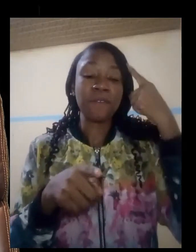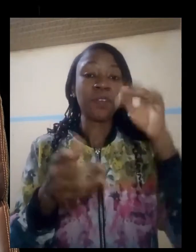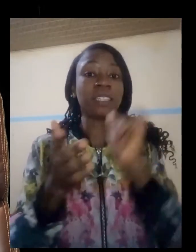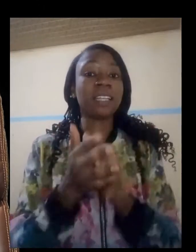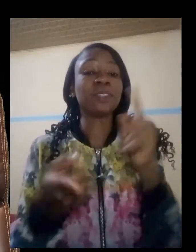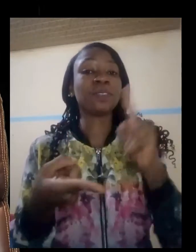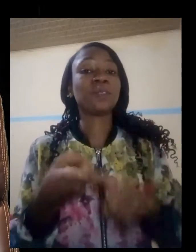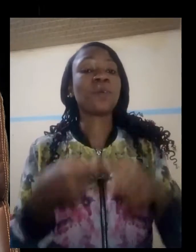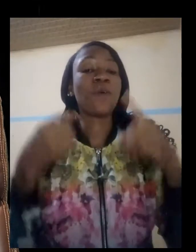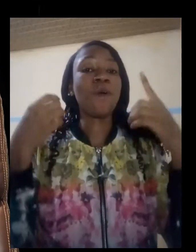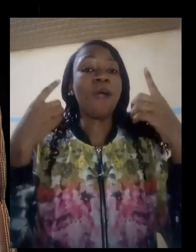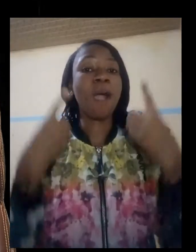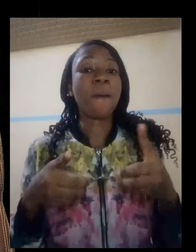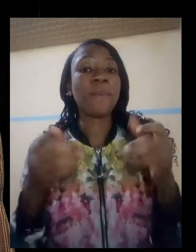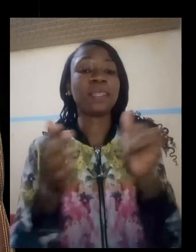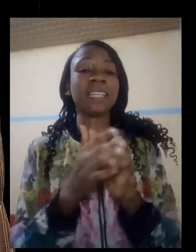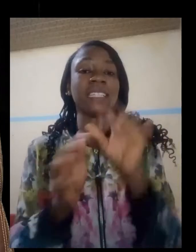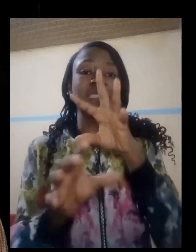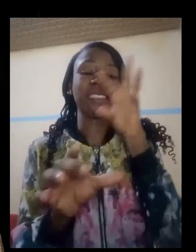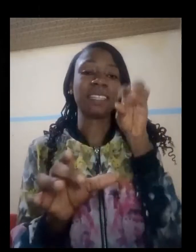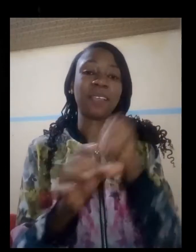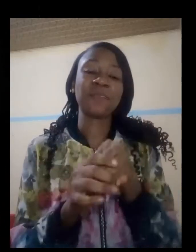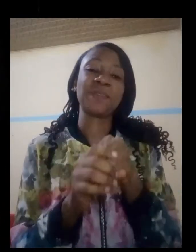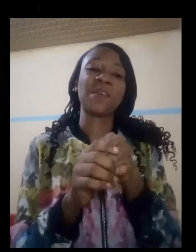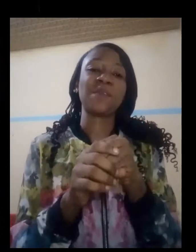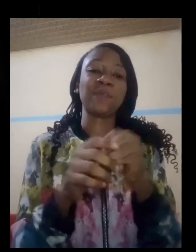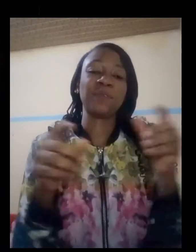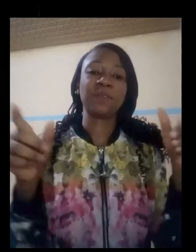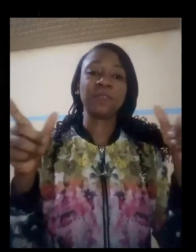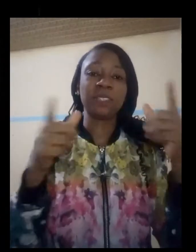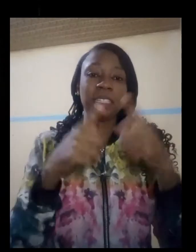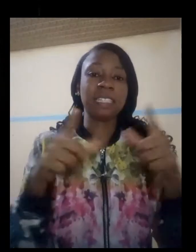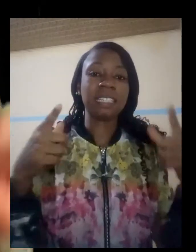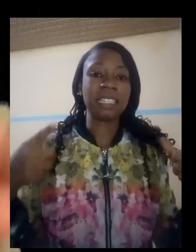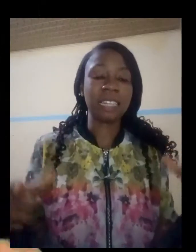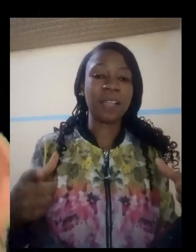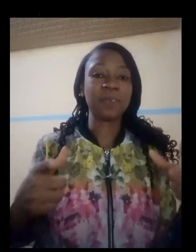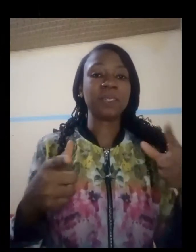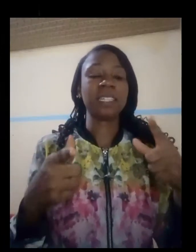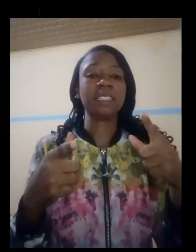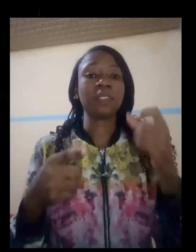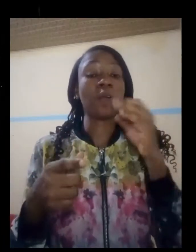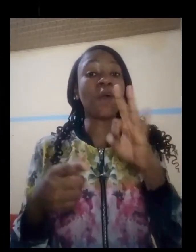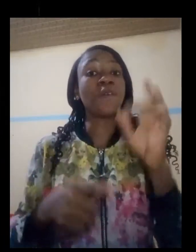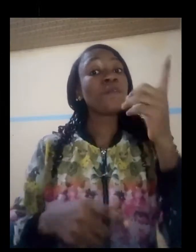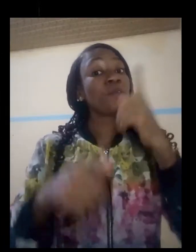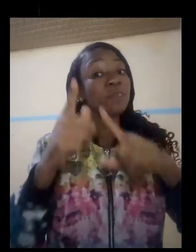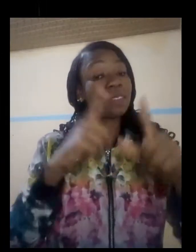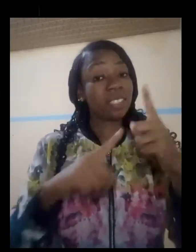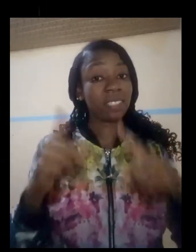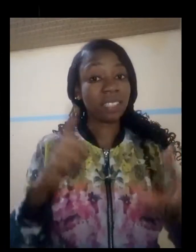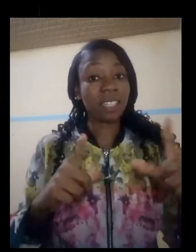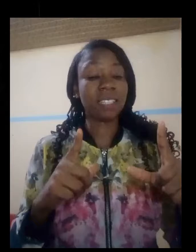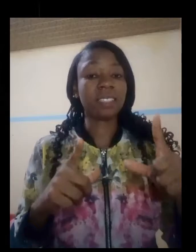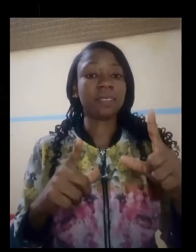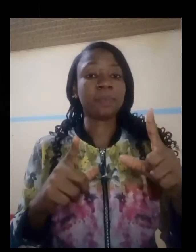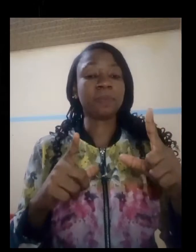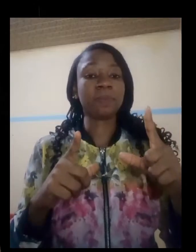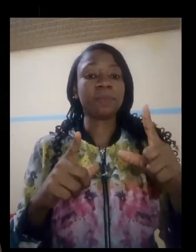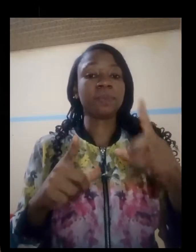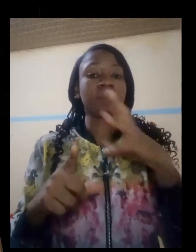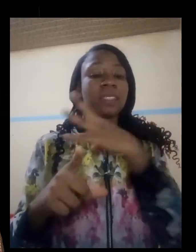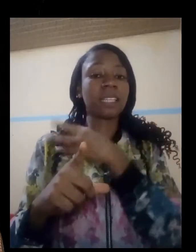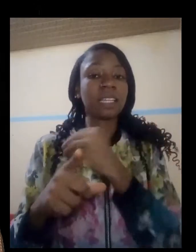of sign language, and the professional training for indigenous African sign language